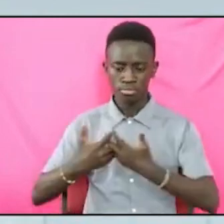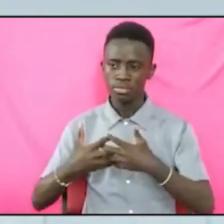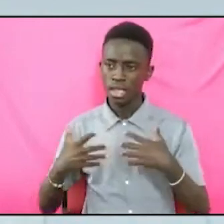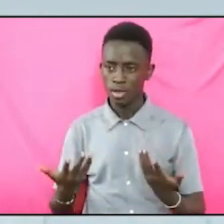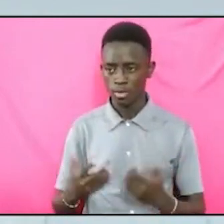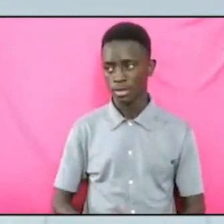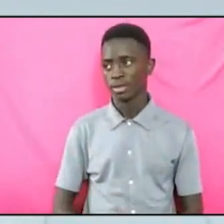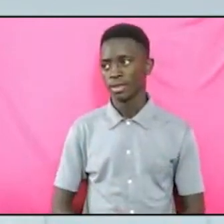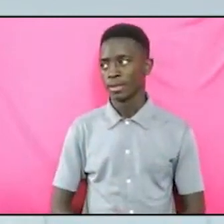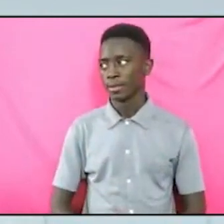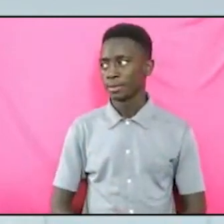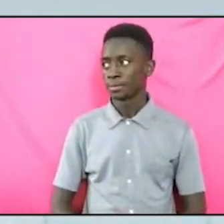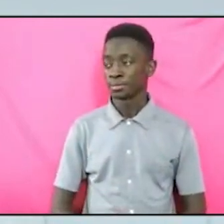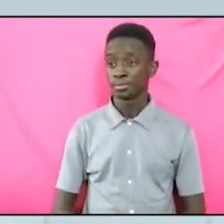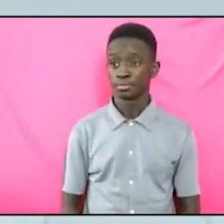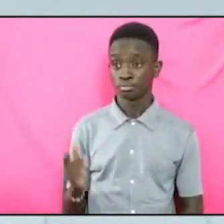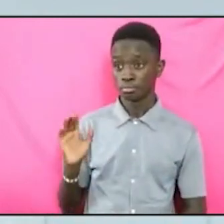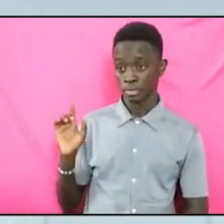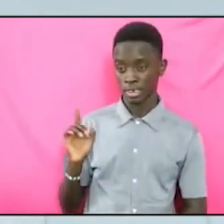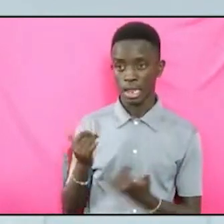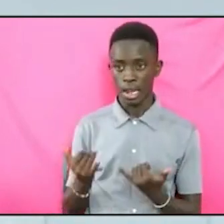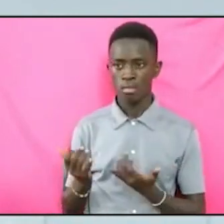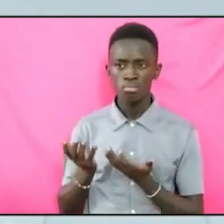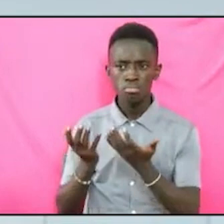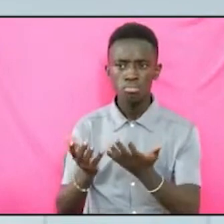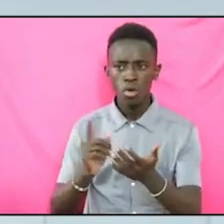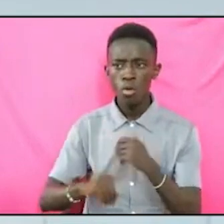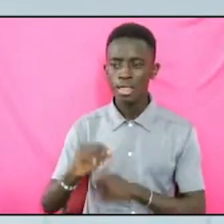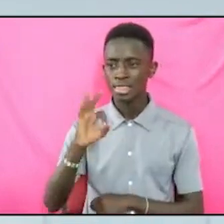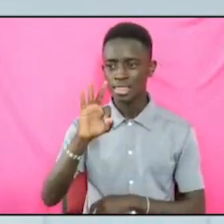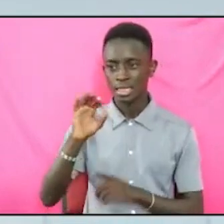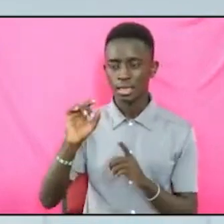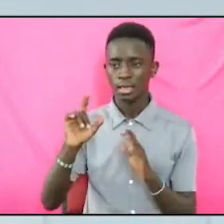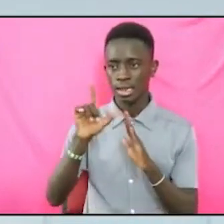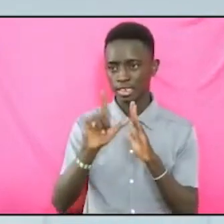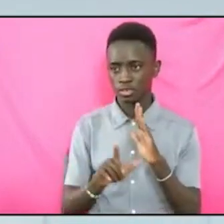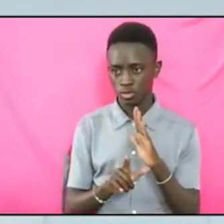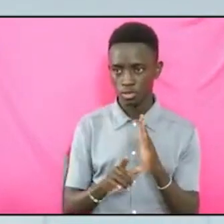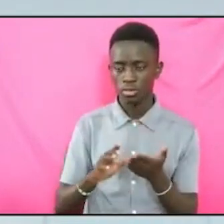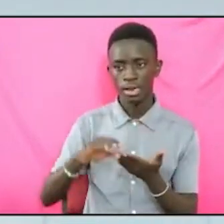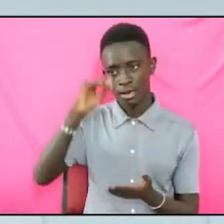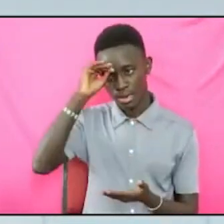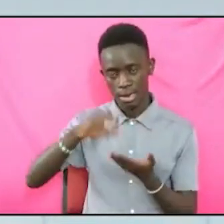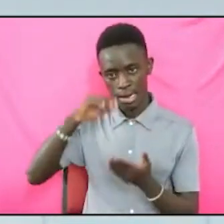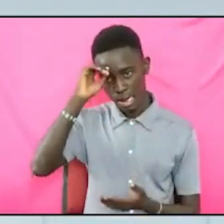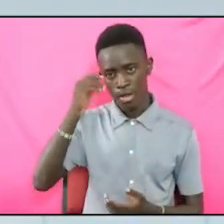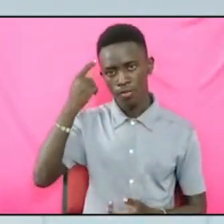today? Allow me, church, to bring to our attention three lessons for our reflection and meditation as